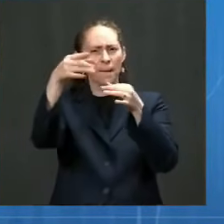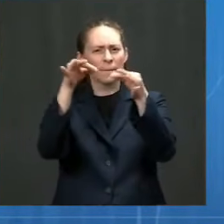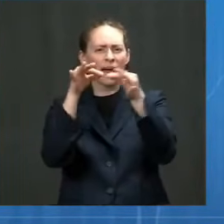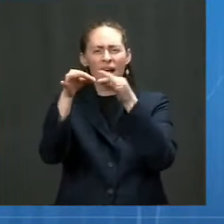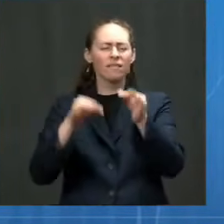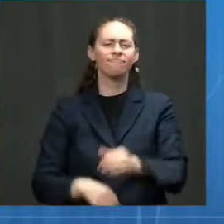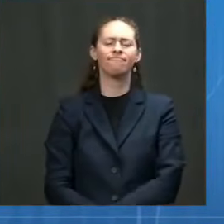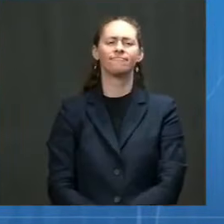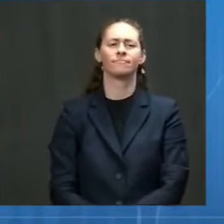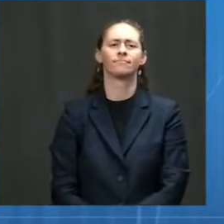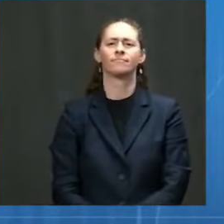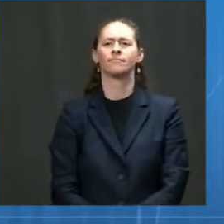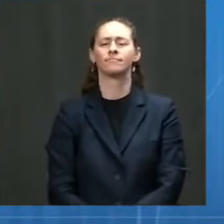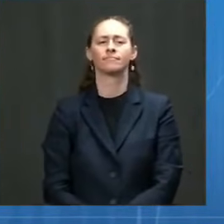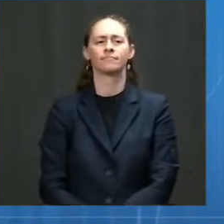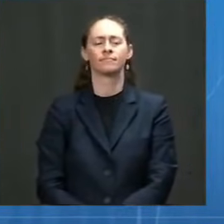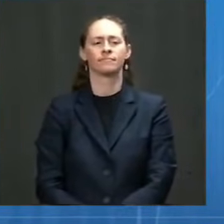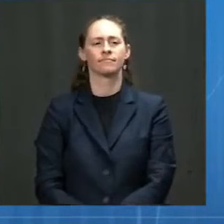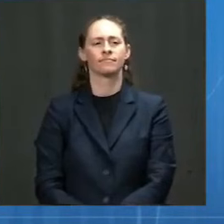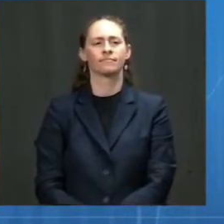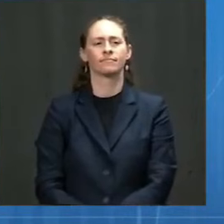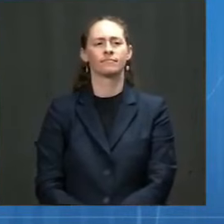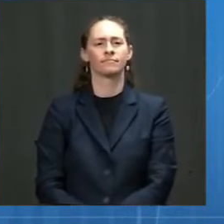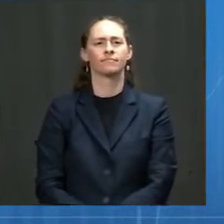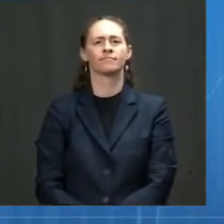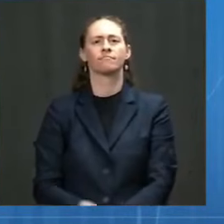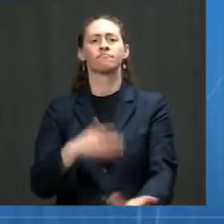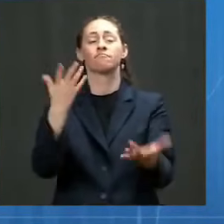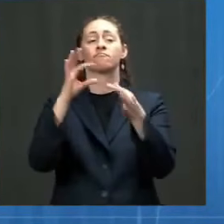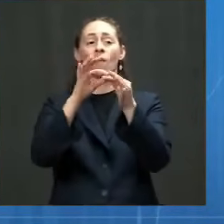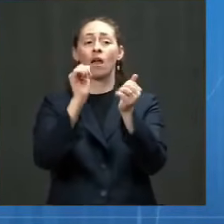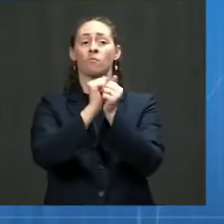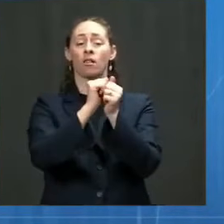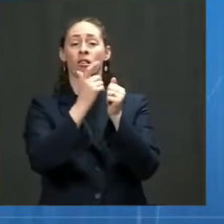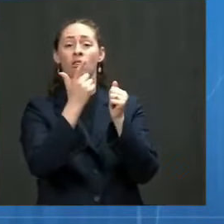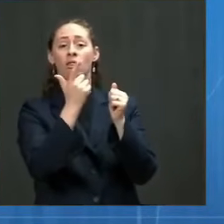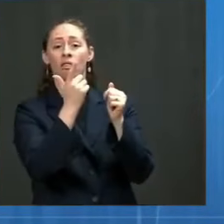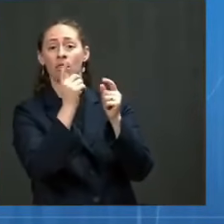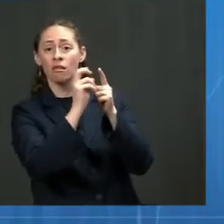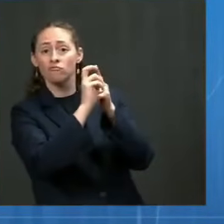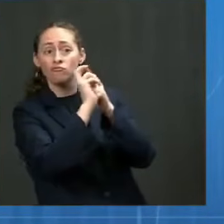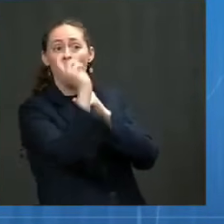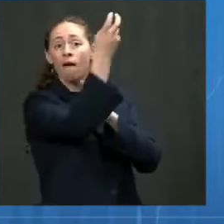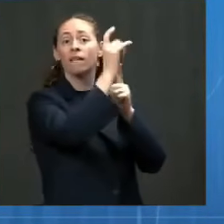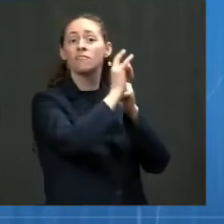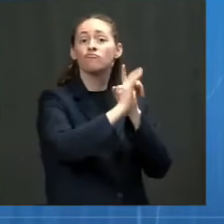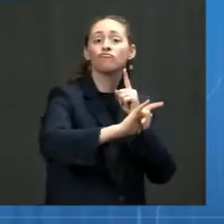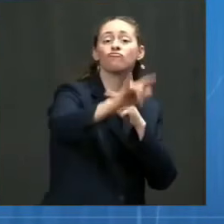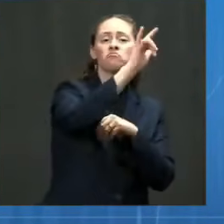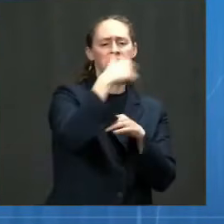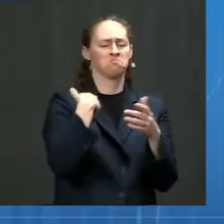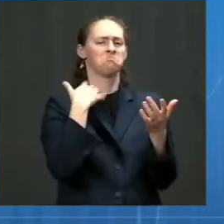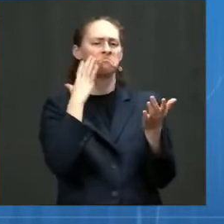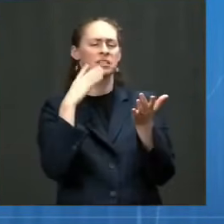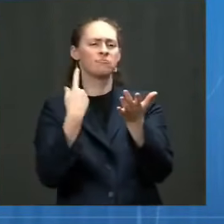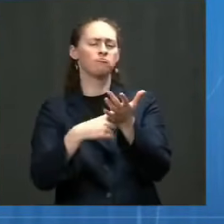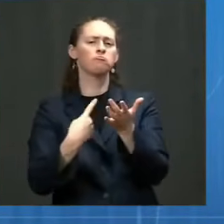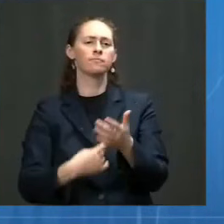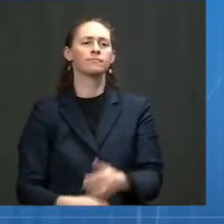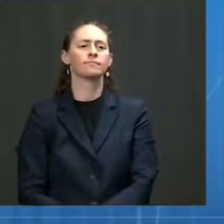verifications. In terms of travel, and I'm glad you asked that question, the administration certainly understands